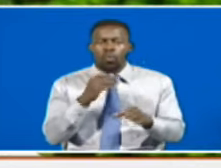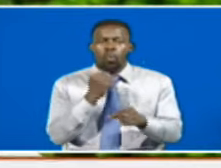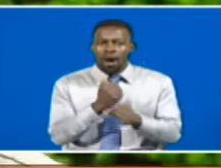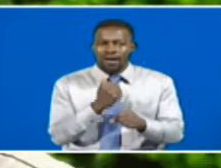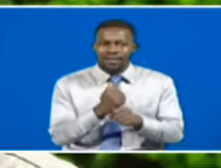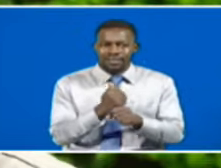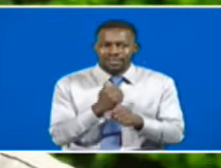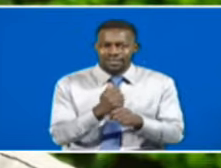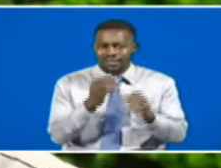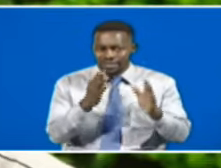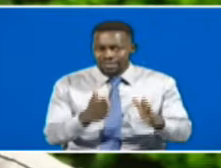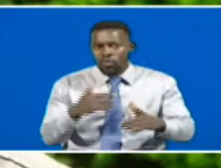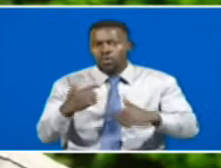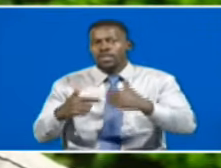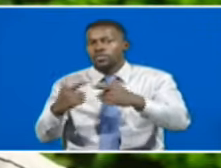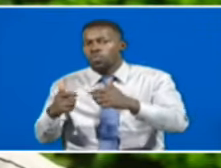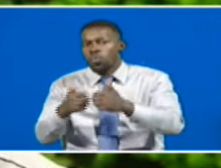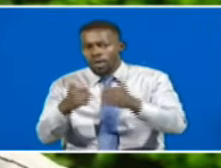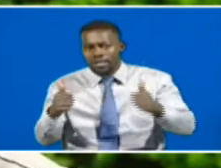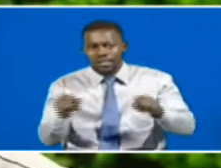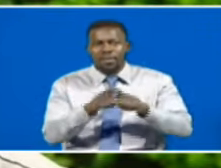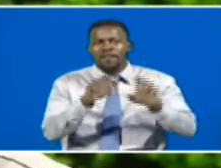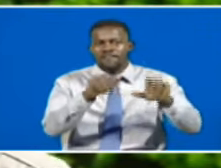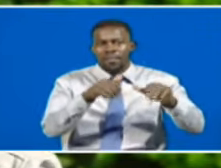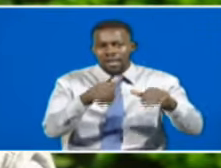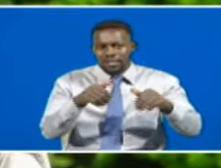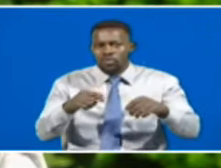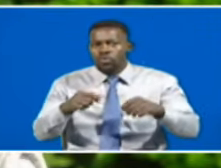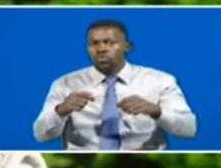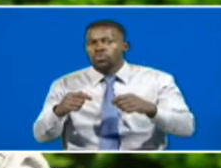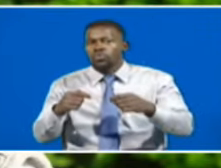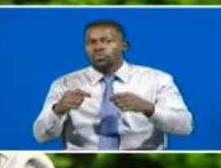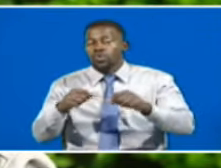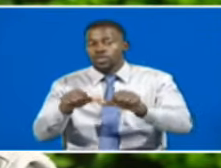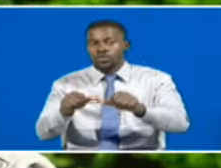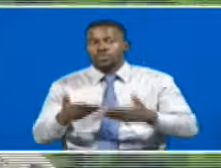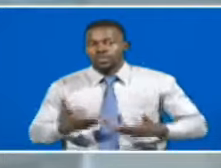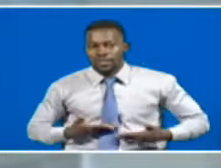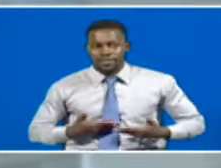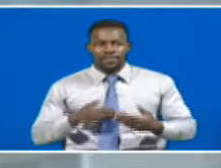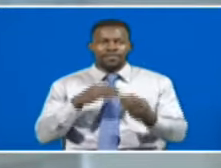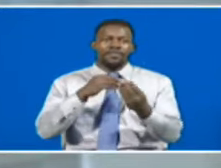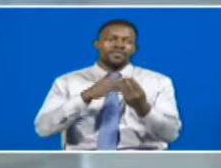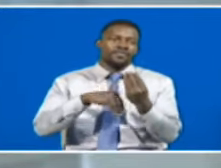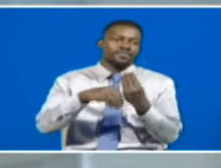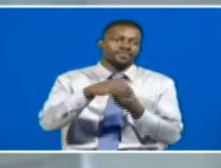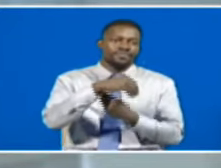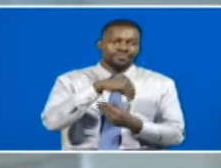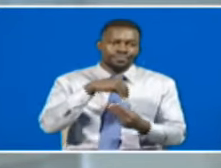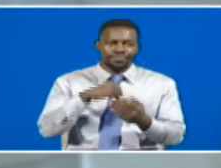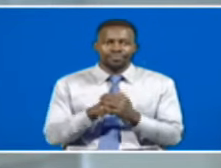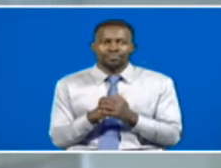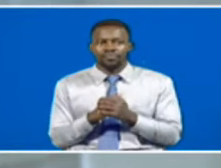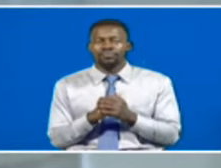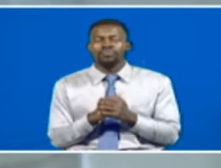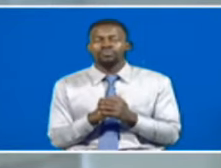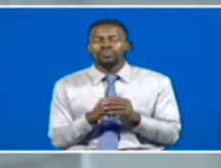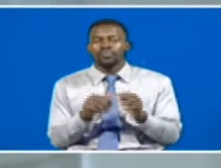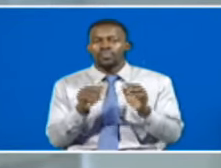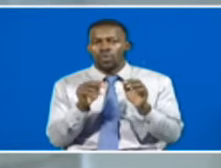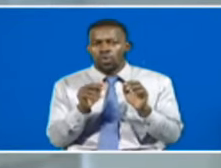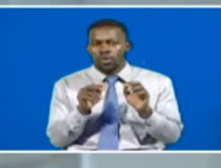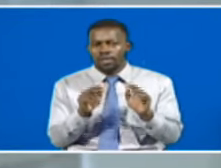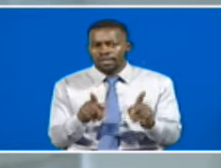wako kazini na wakulima wanaendelea kuchukua fertilizer. Female teachers have been urged to join the Kenya